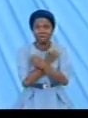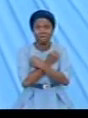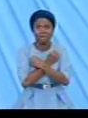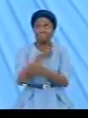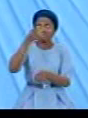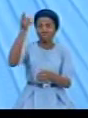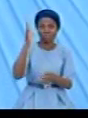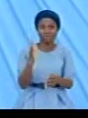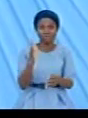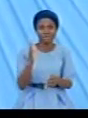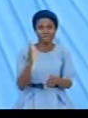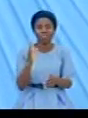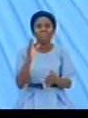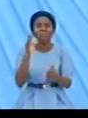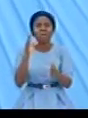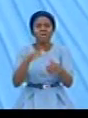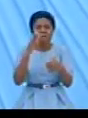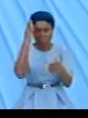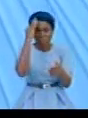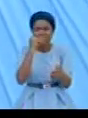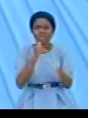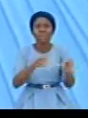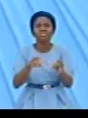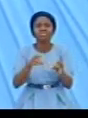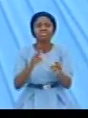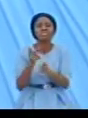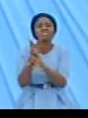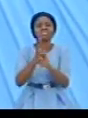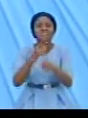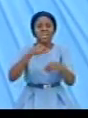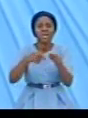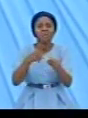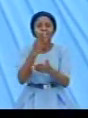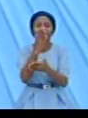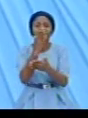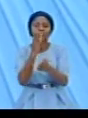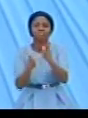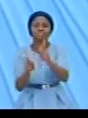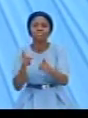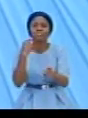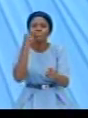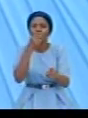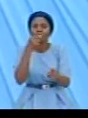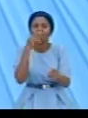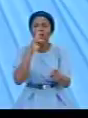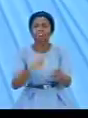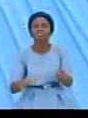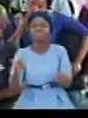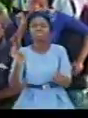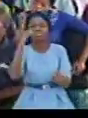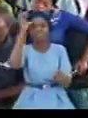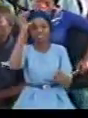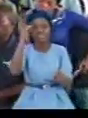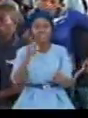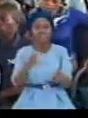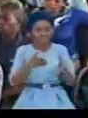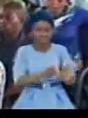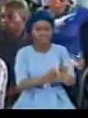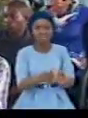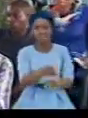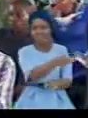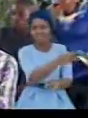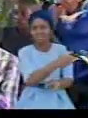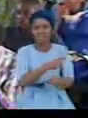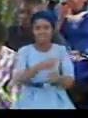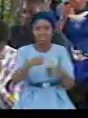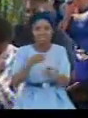Somebody is an enemy of God loving you. They are children of Satan. Let them get behind you. Who against